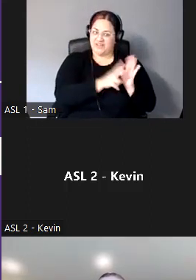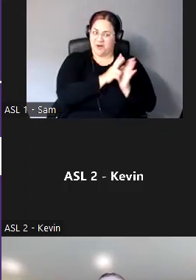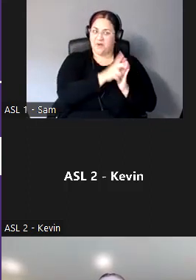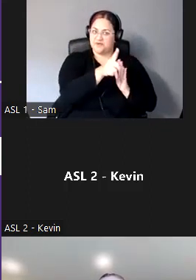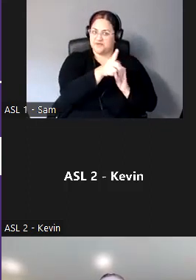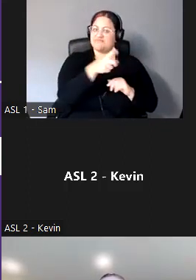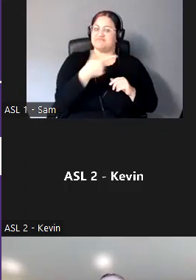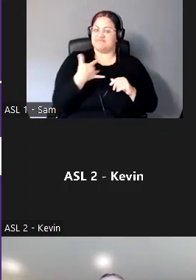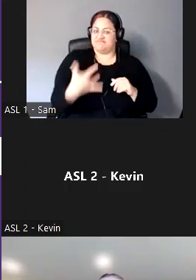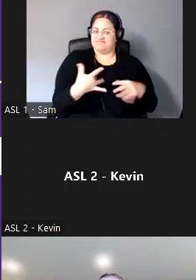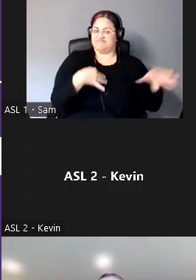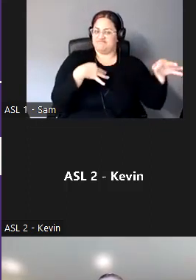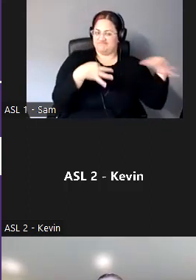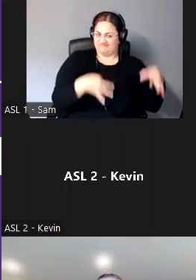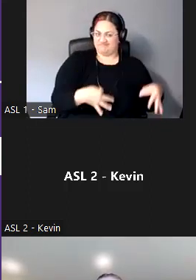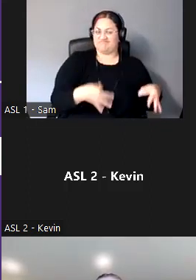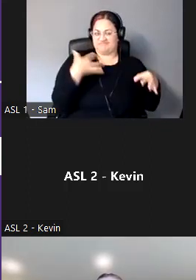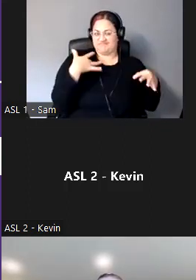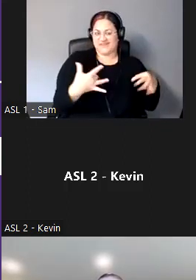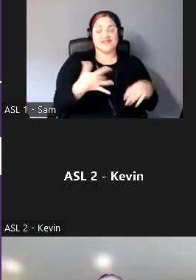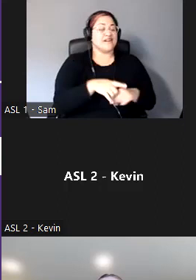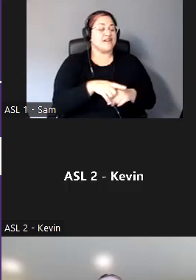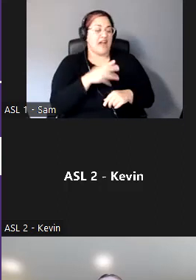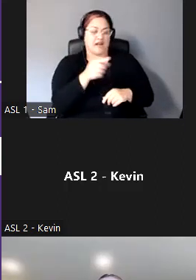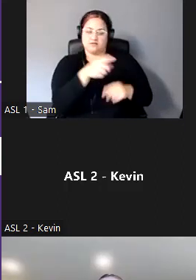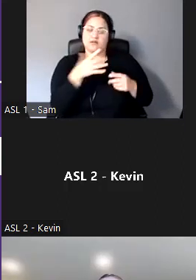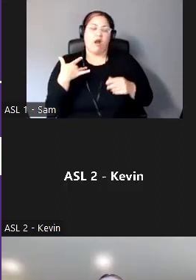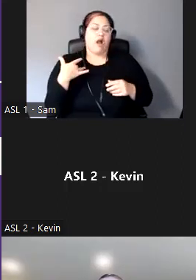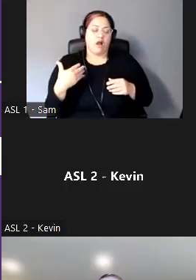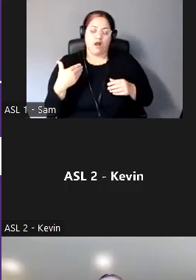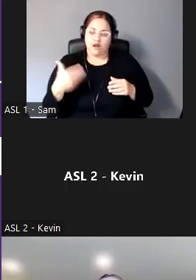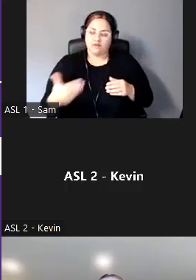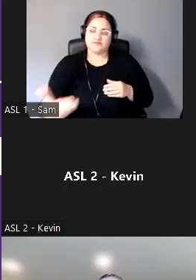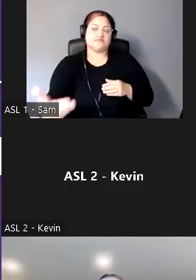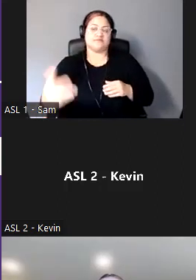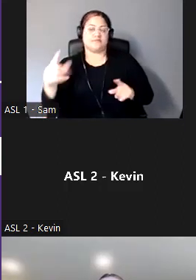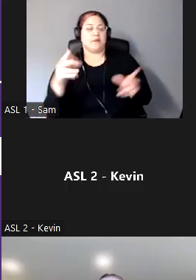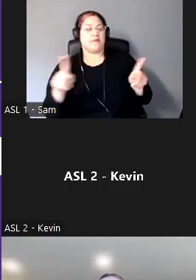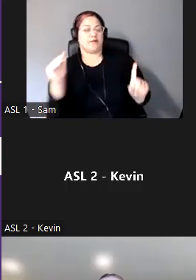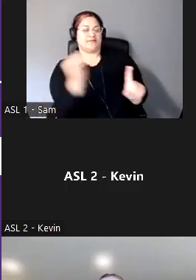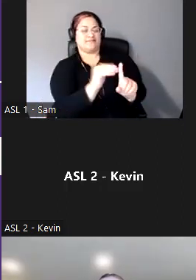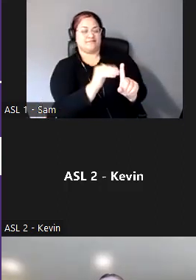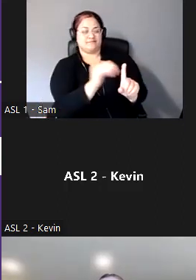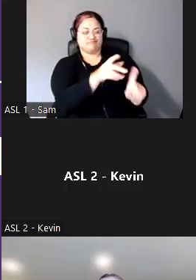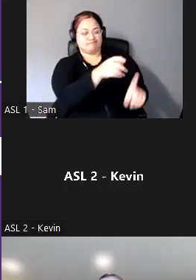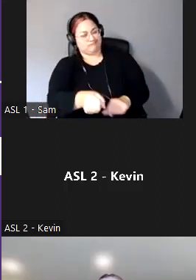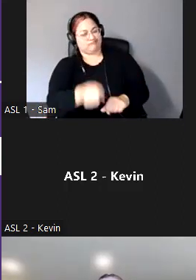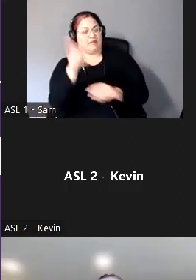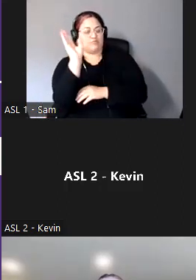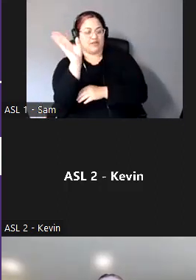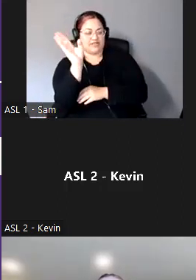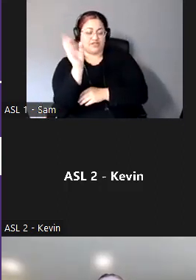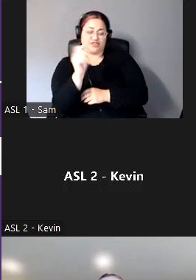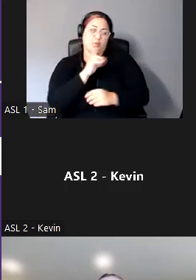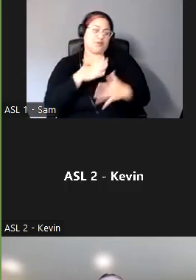join us today and share his wealth of knowledge with us as we walk through our presentation today.